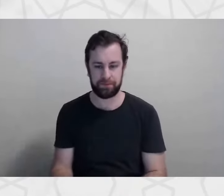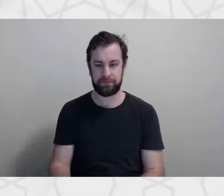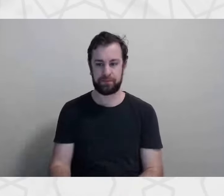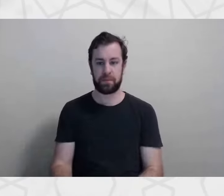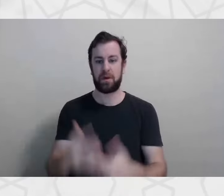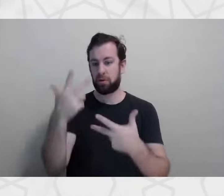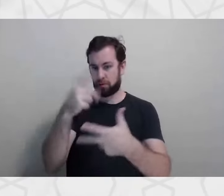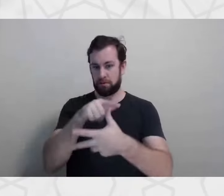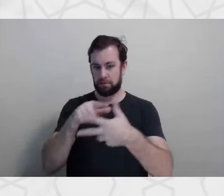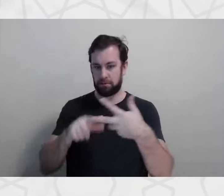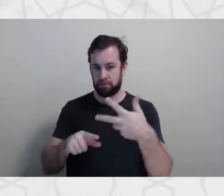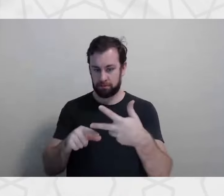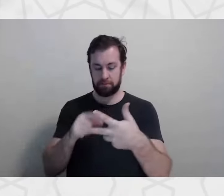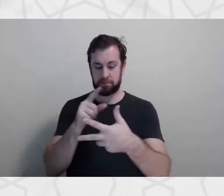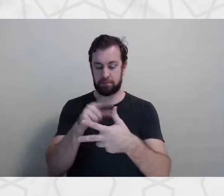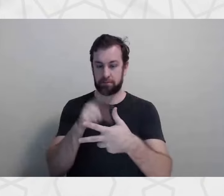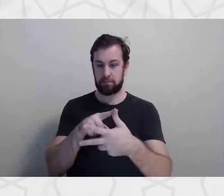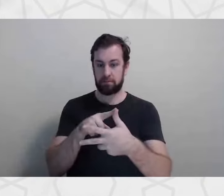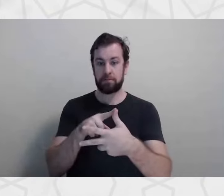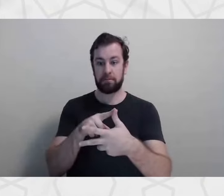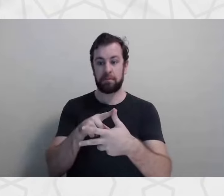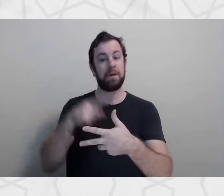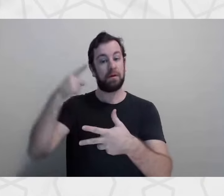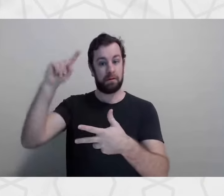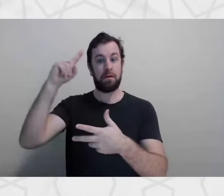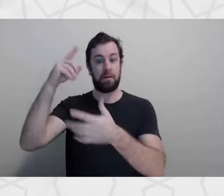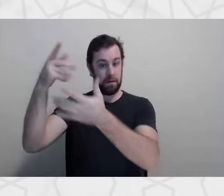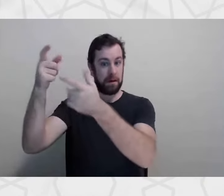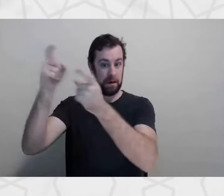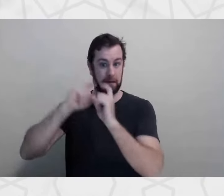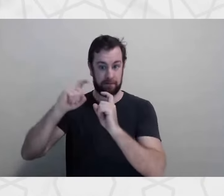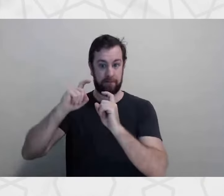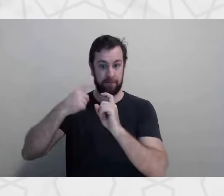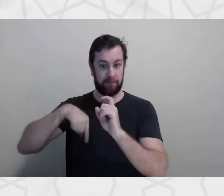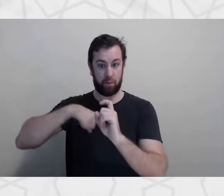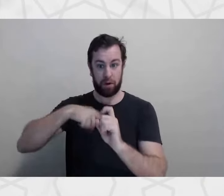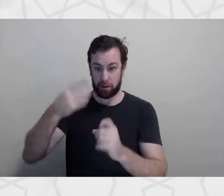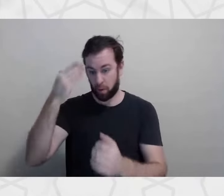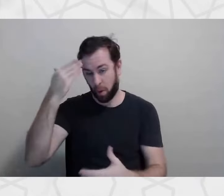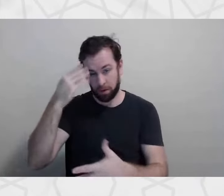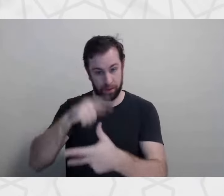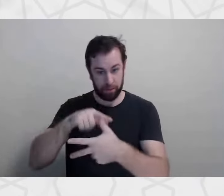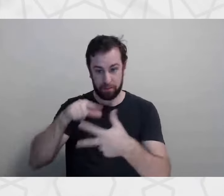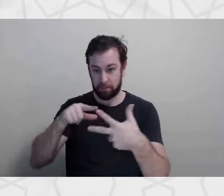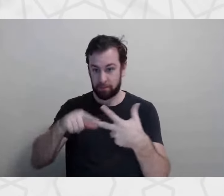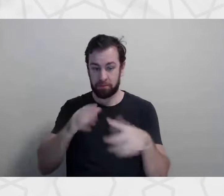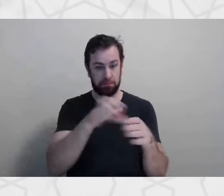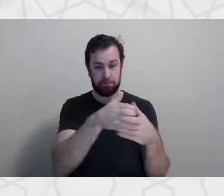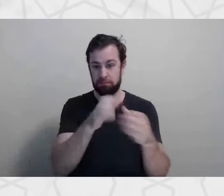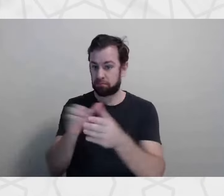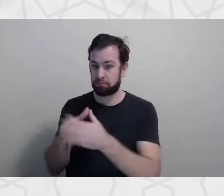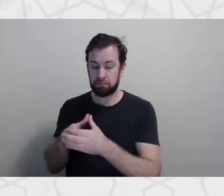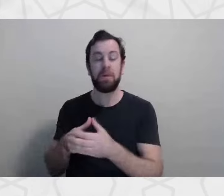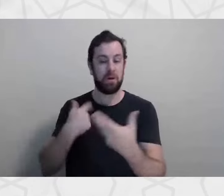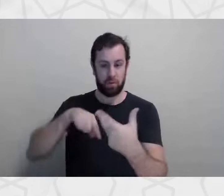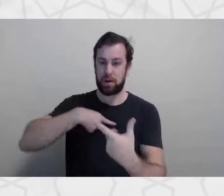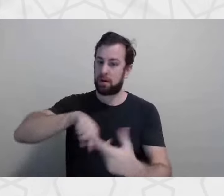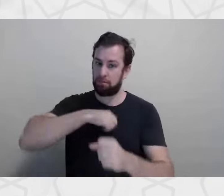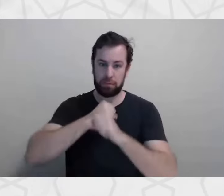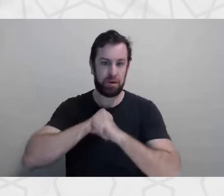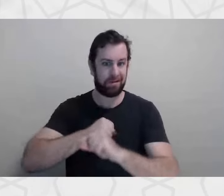categories here, divinely given to us, so that we could protect ourselves in these times.